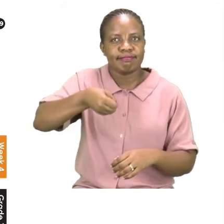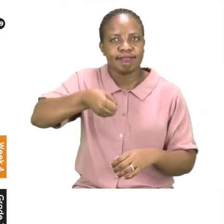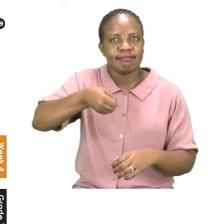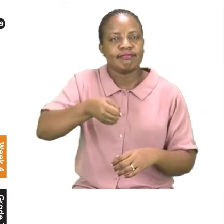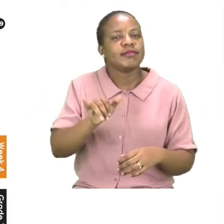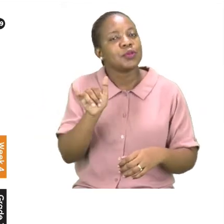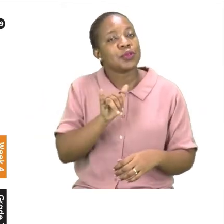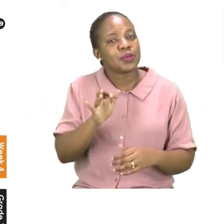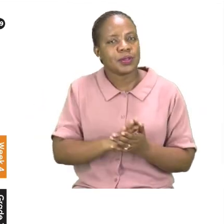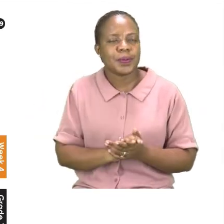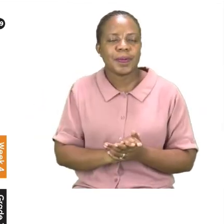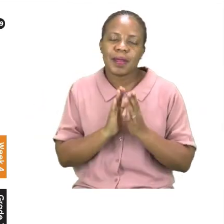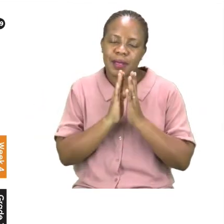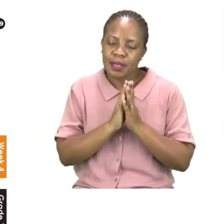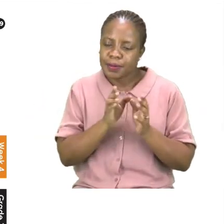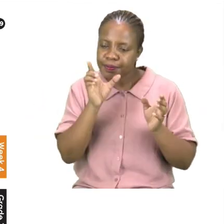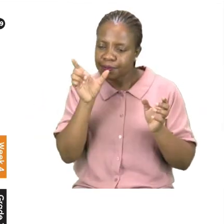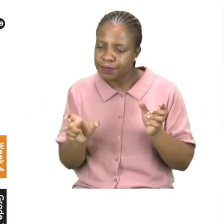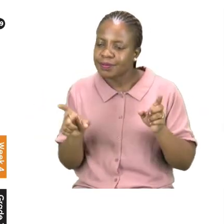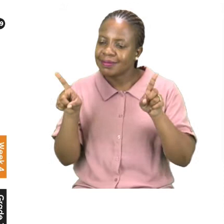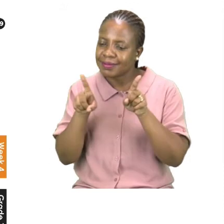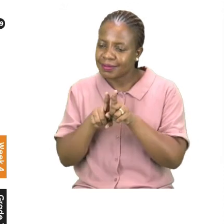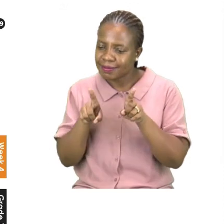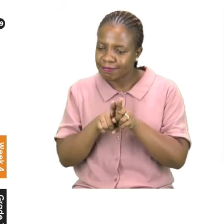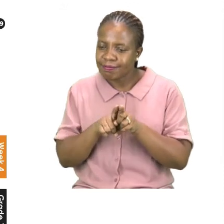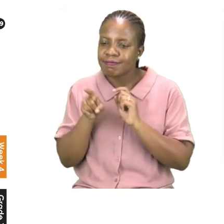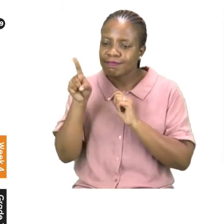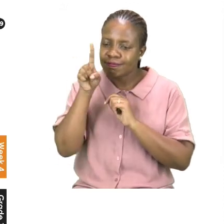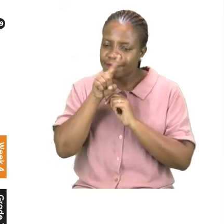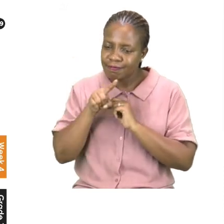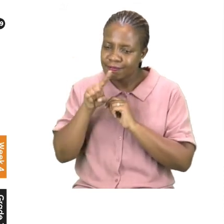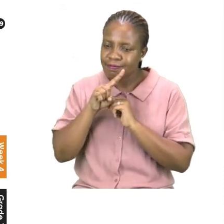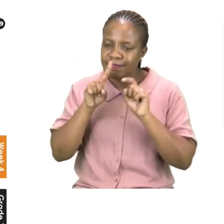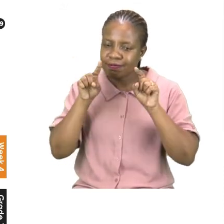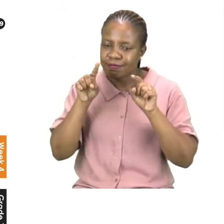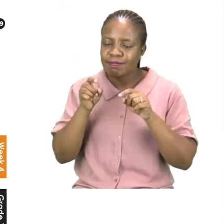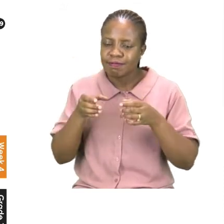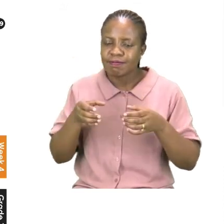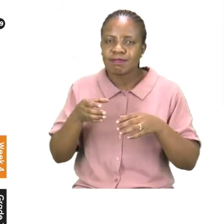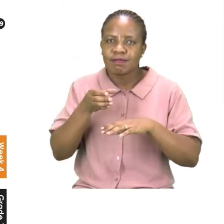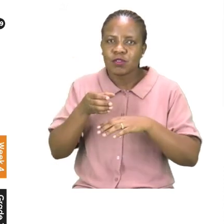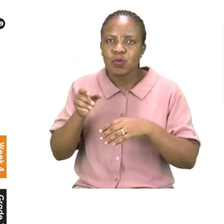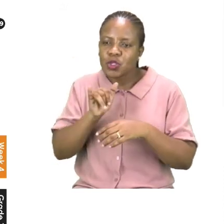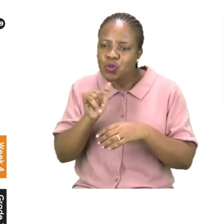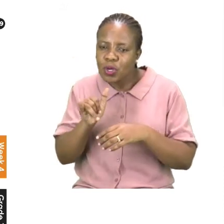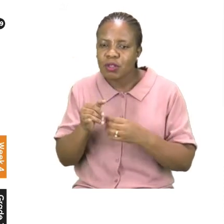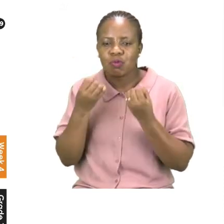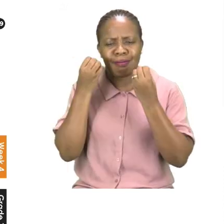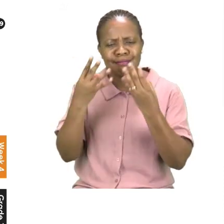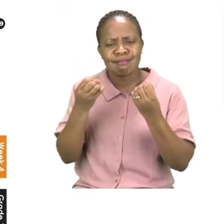which can hold more water. Have fun my children. Remember